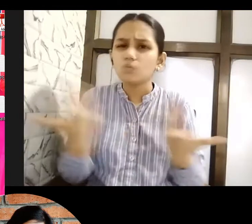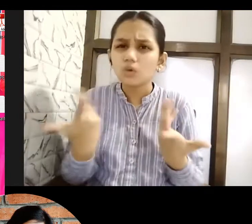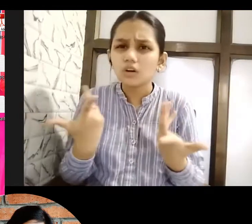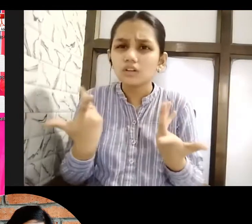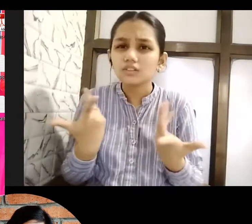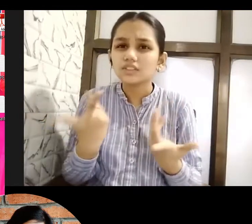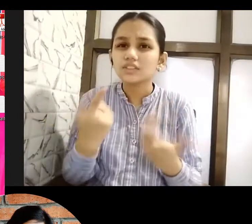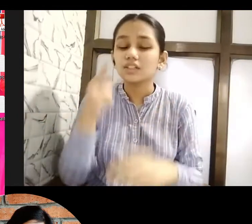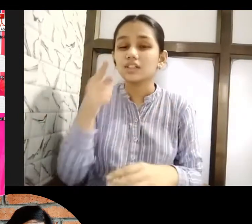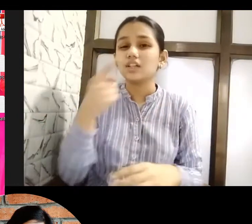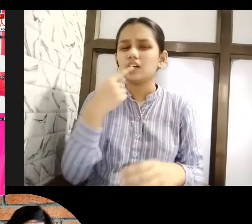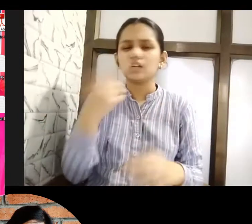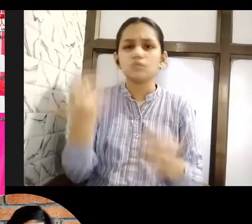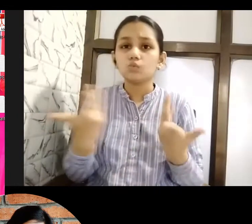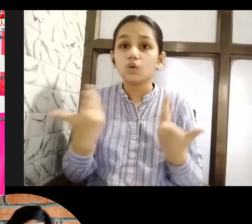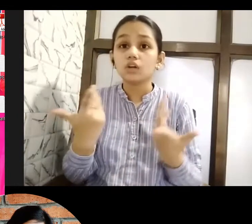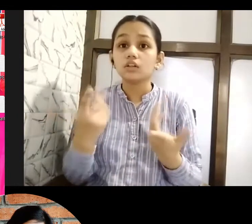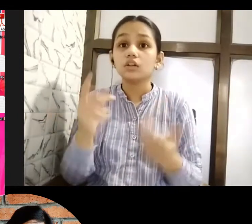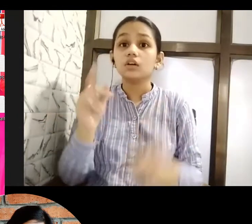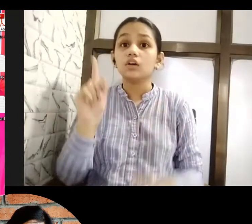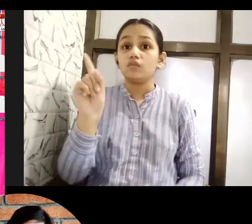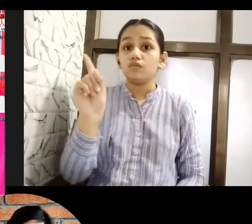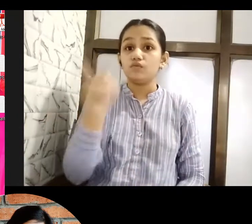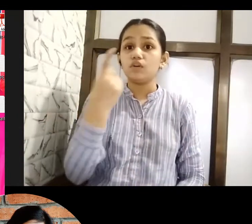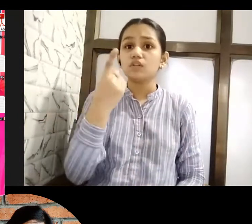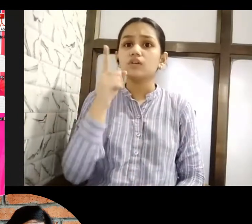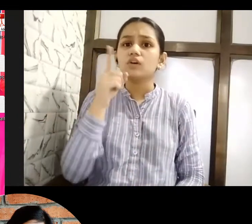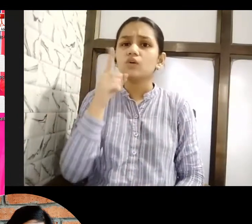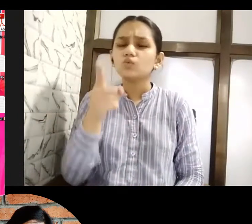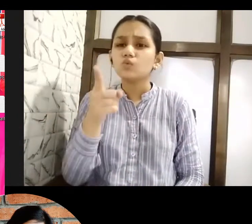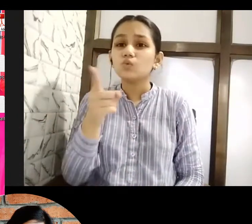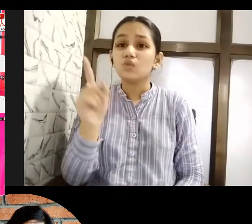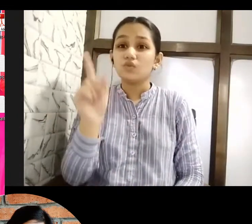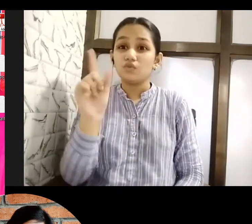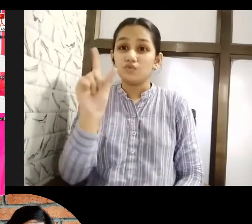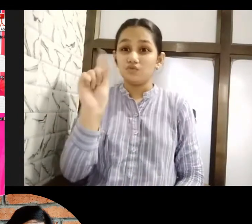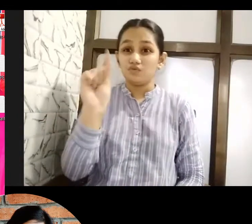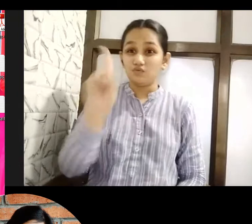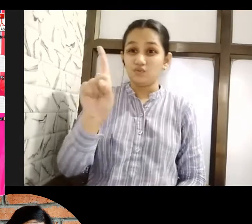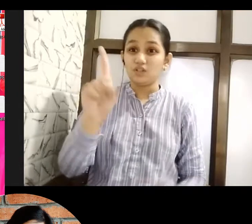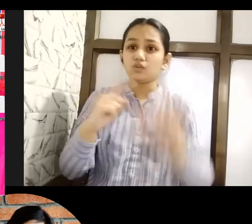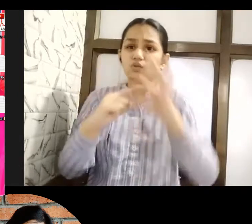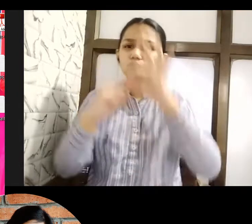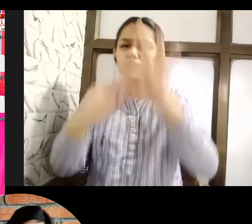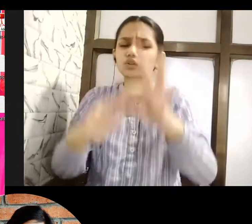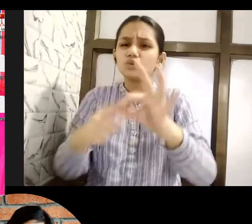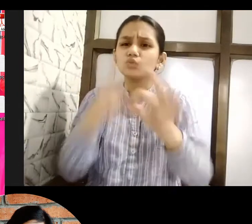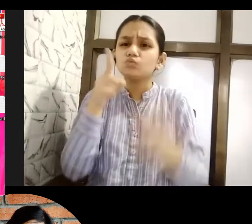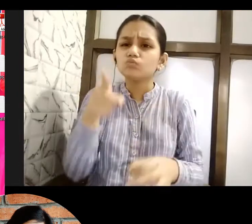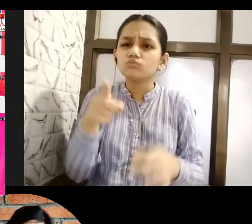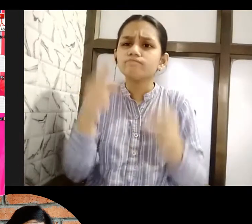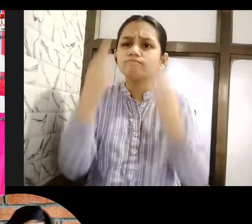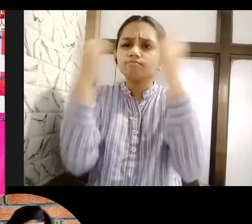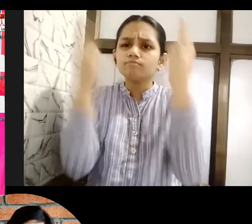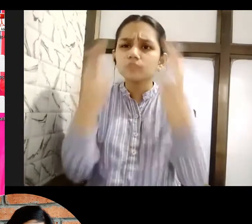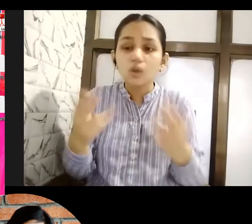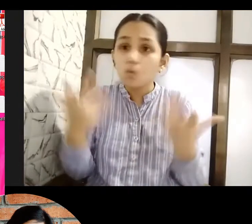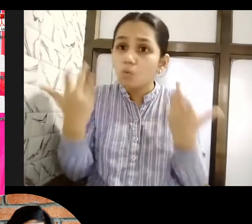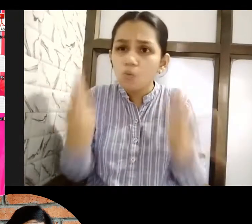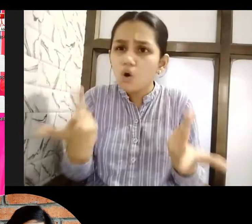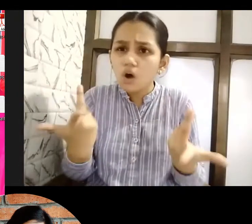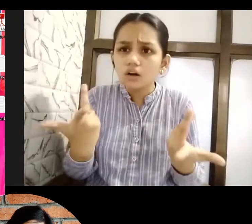It is telling me what will you design. Correct? He's saying you can